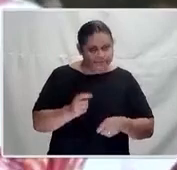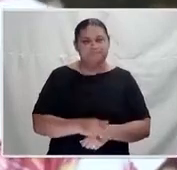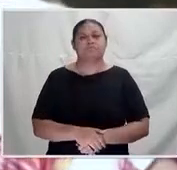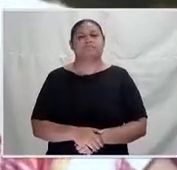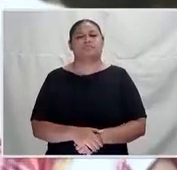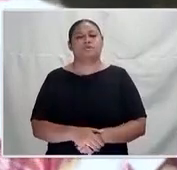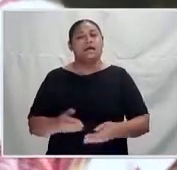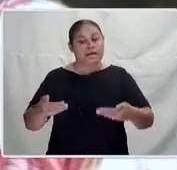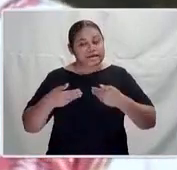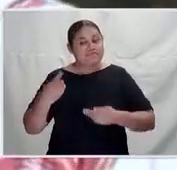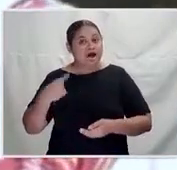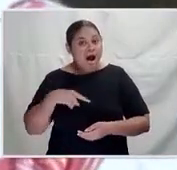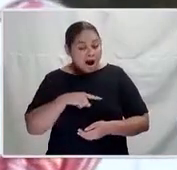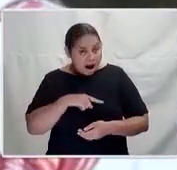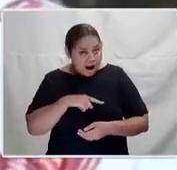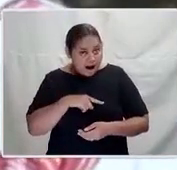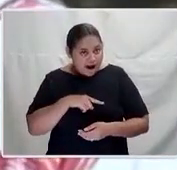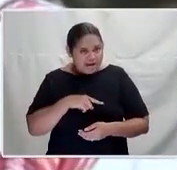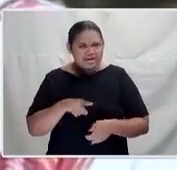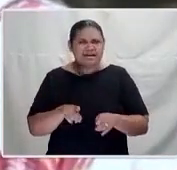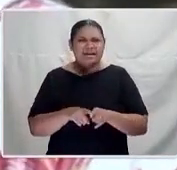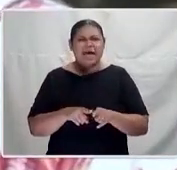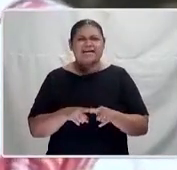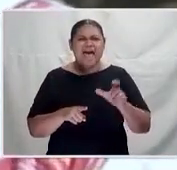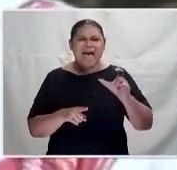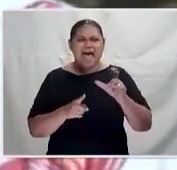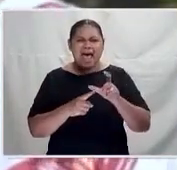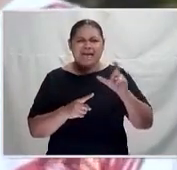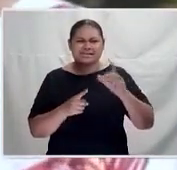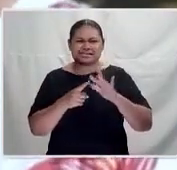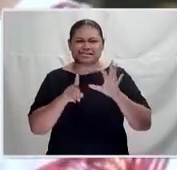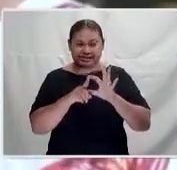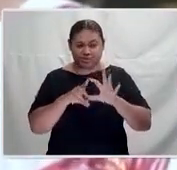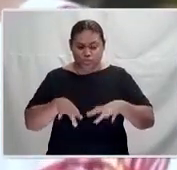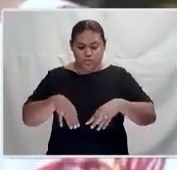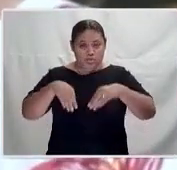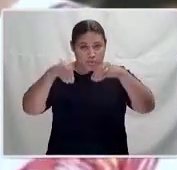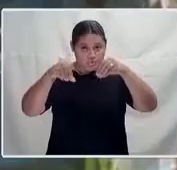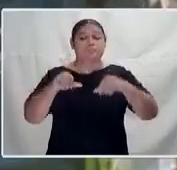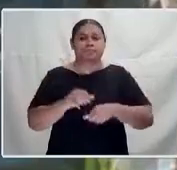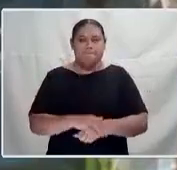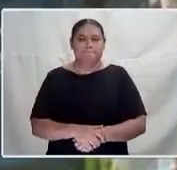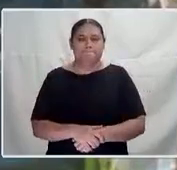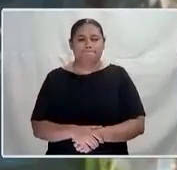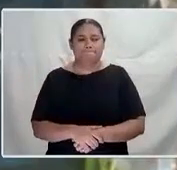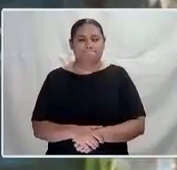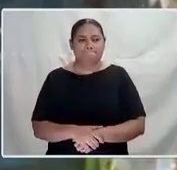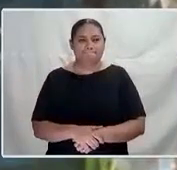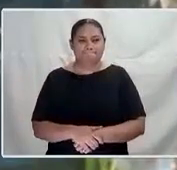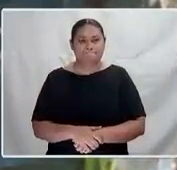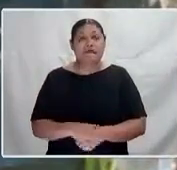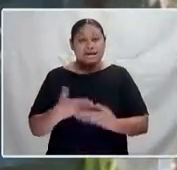giving us the acidity or how the soil, the acidity of the soil. As the